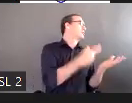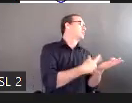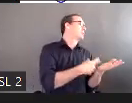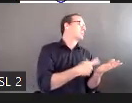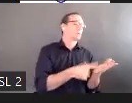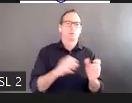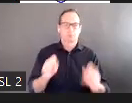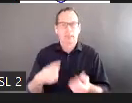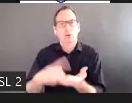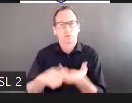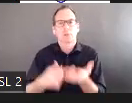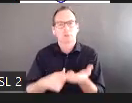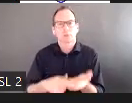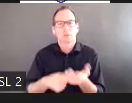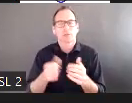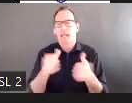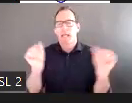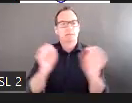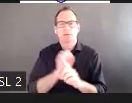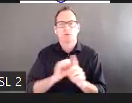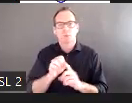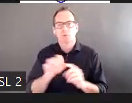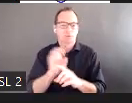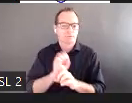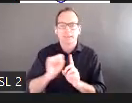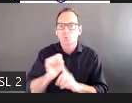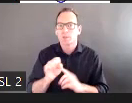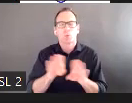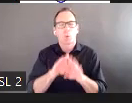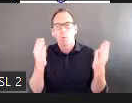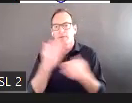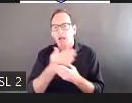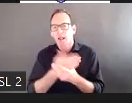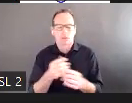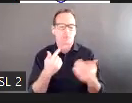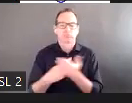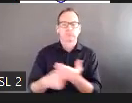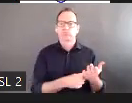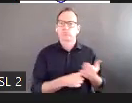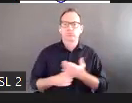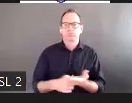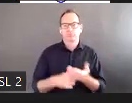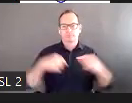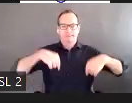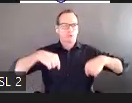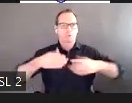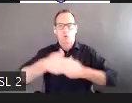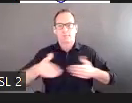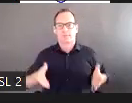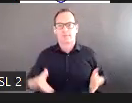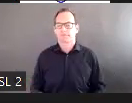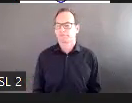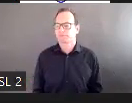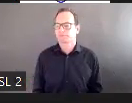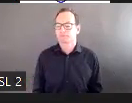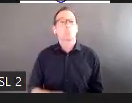with. What do? We, as a police service, are bound to investigate criminally. We have to ensure